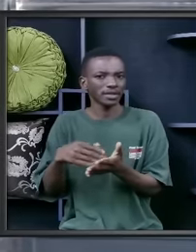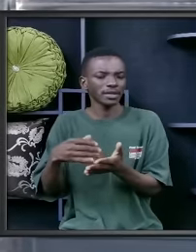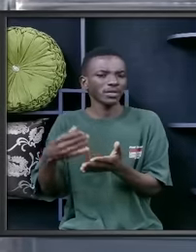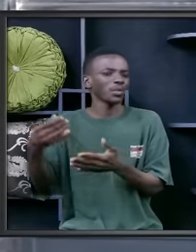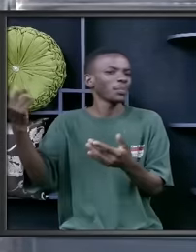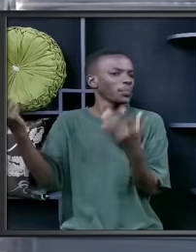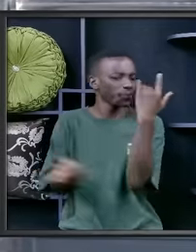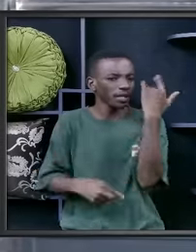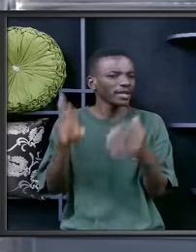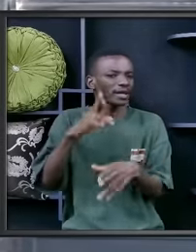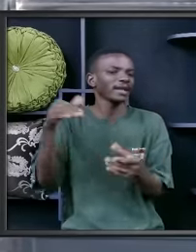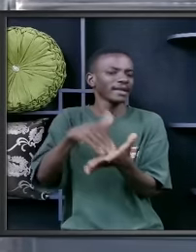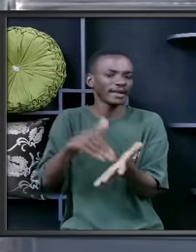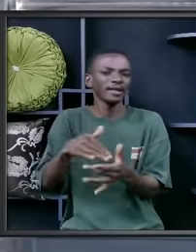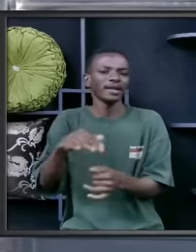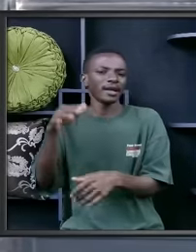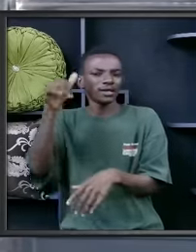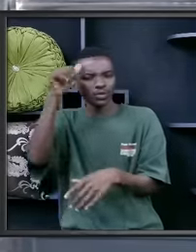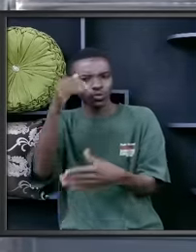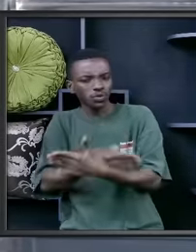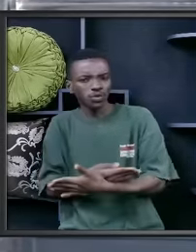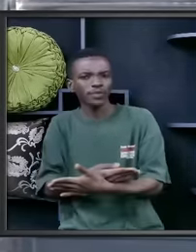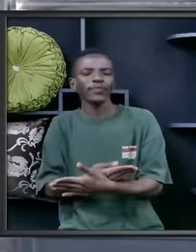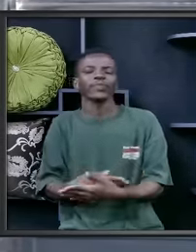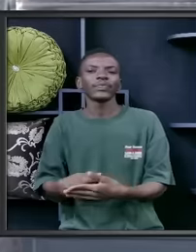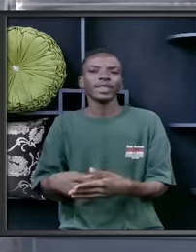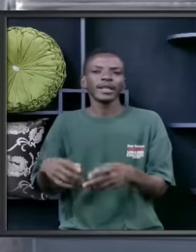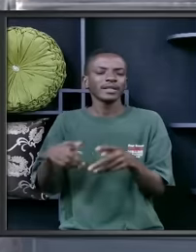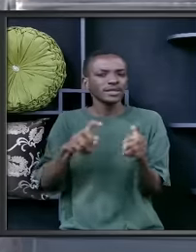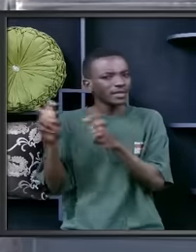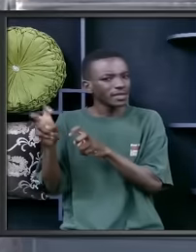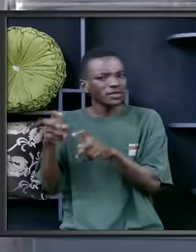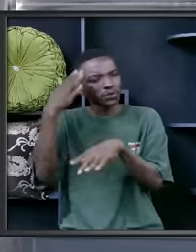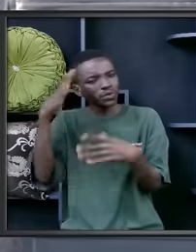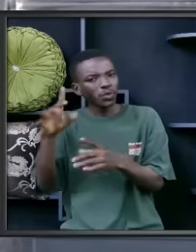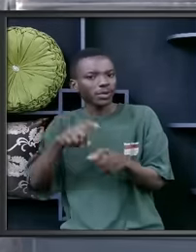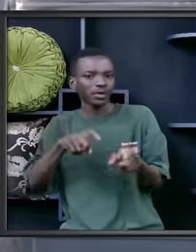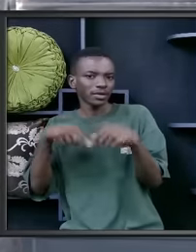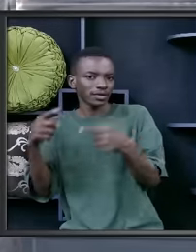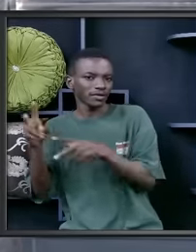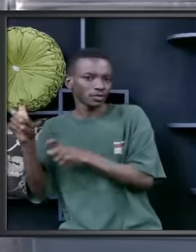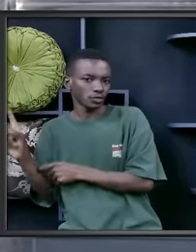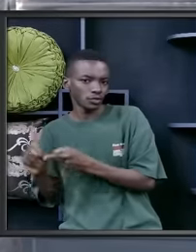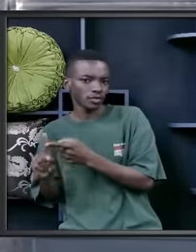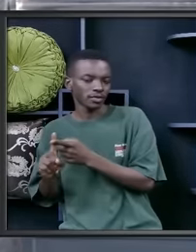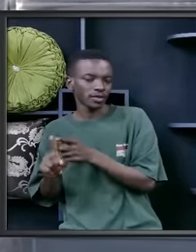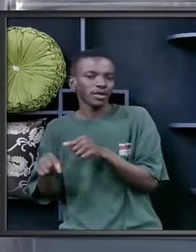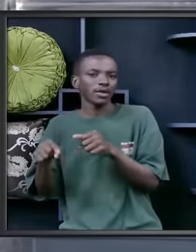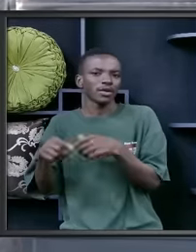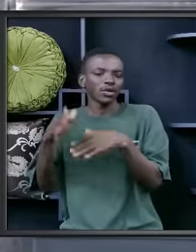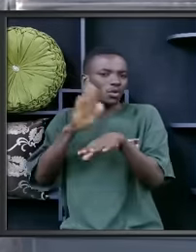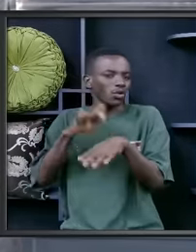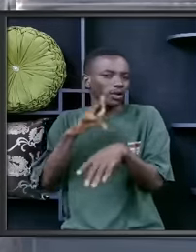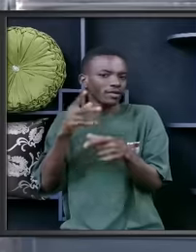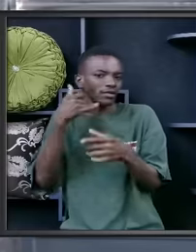again. My son, he can travel. I don't know where he go. My son, we go. He they call me for